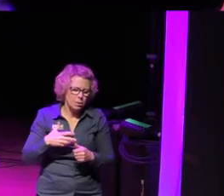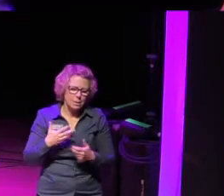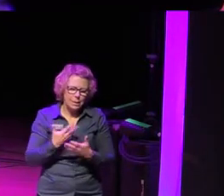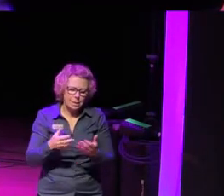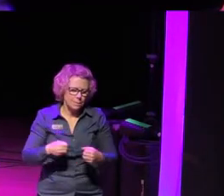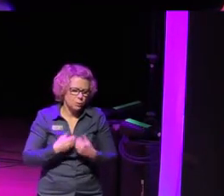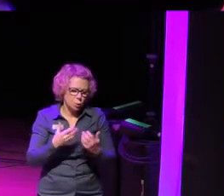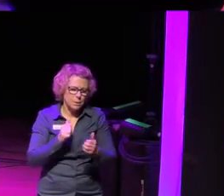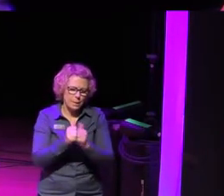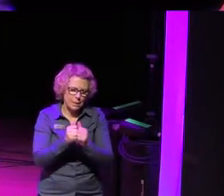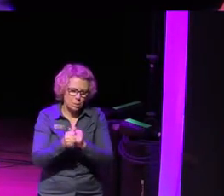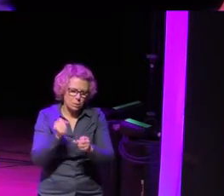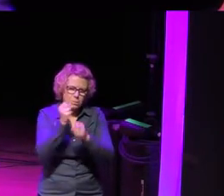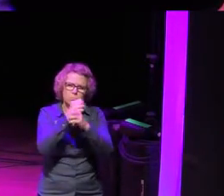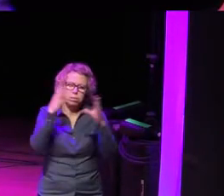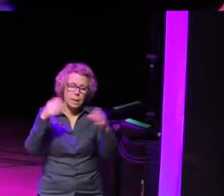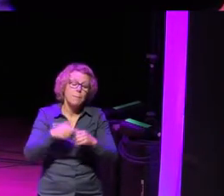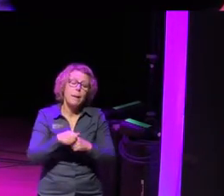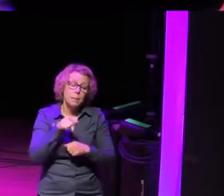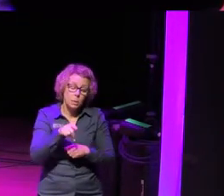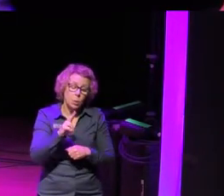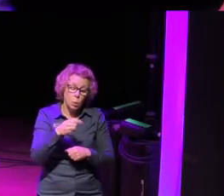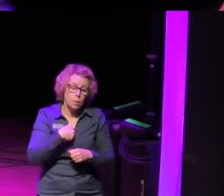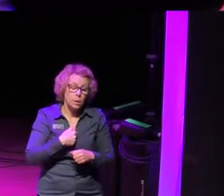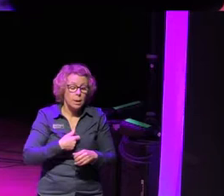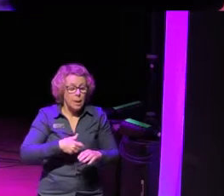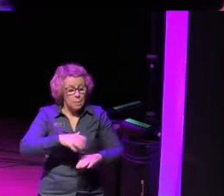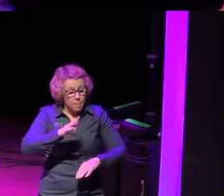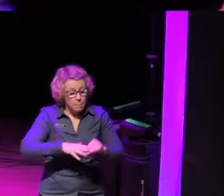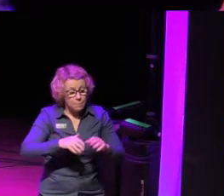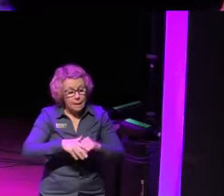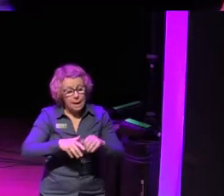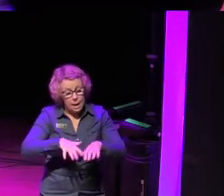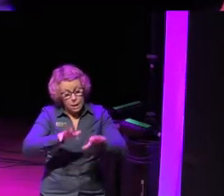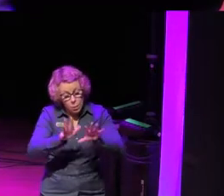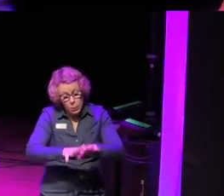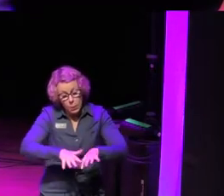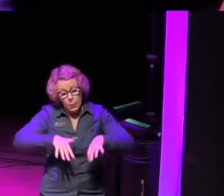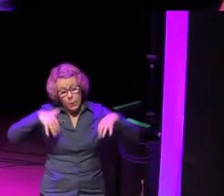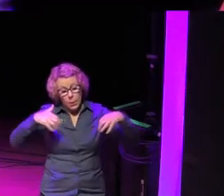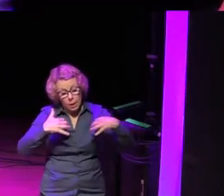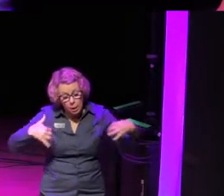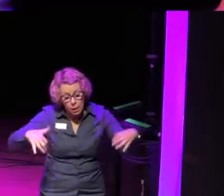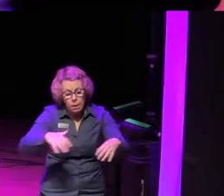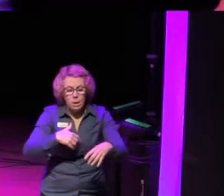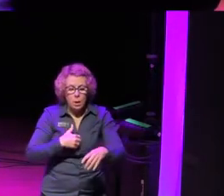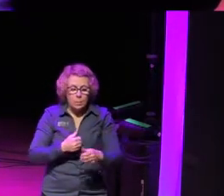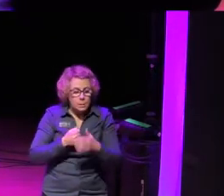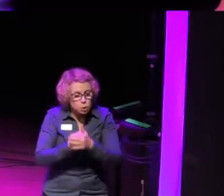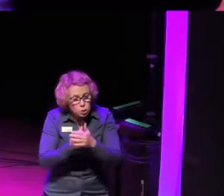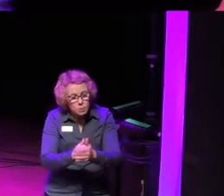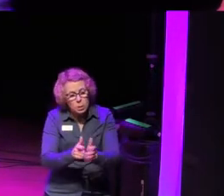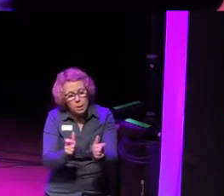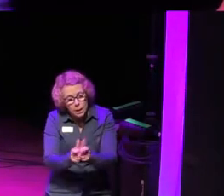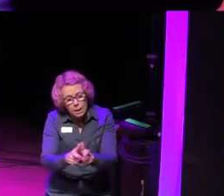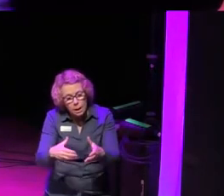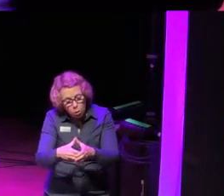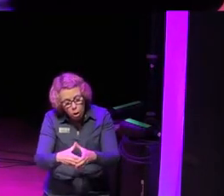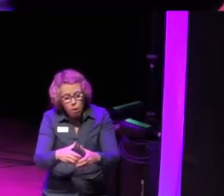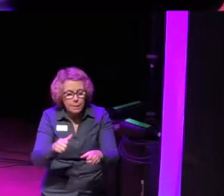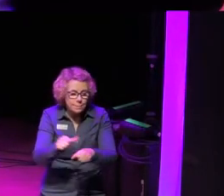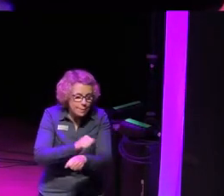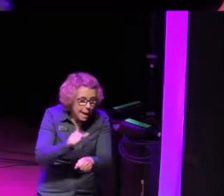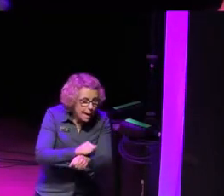but this one is kind of useful. You build a stadium, you train the supporter clubs, you train the